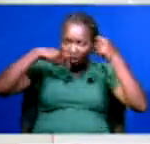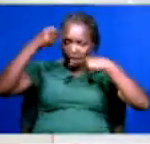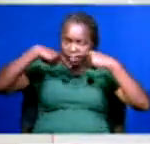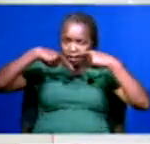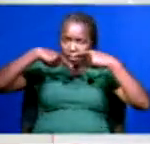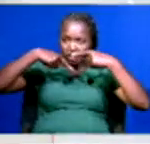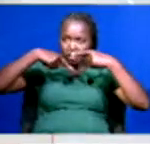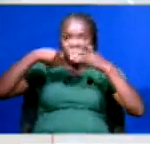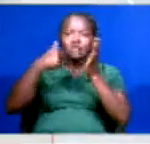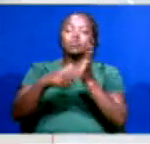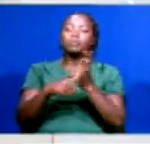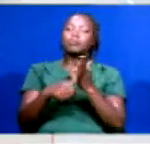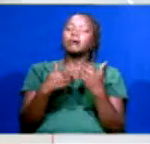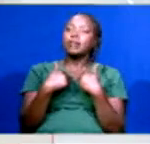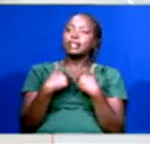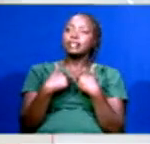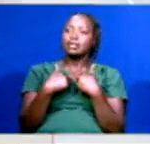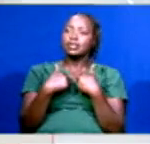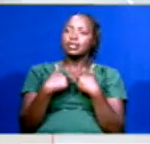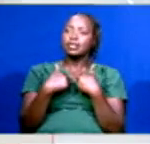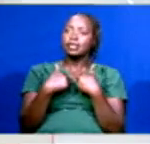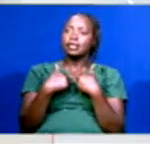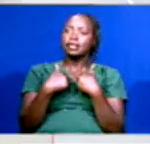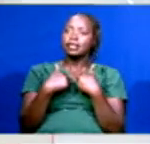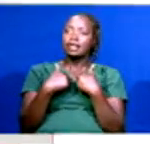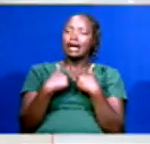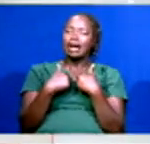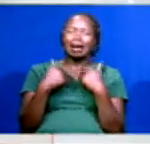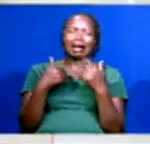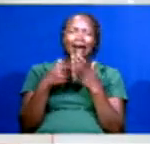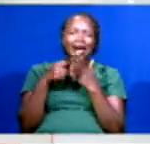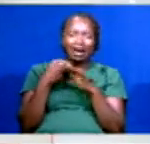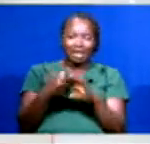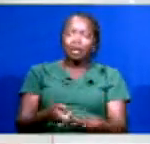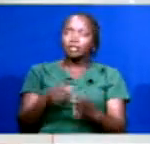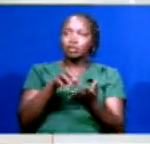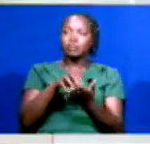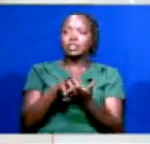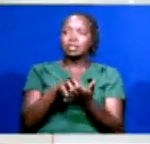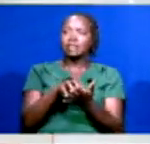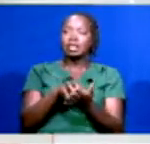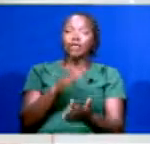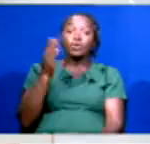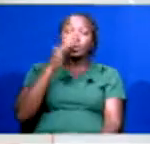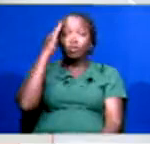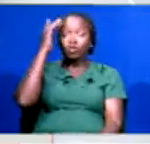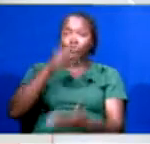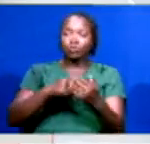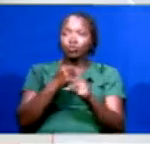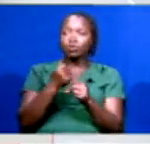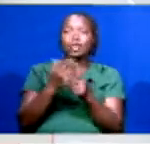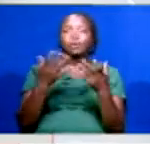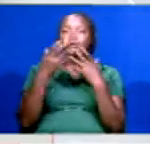in trouble. We were in a tight corner. We didn't know what to do and where to